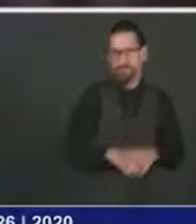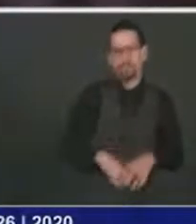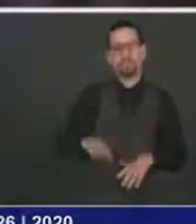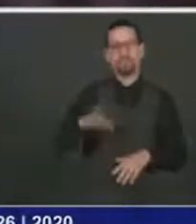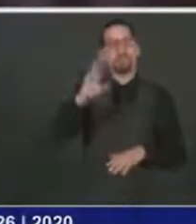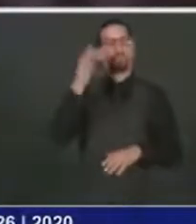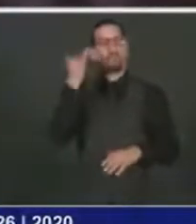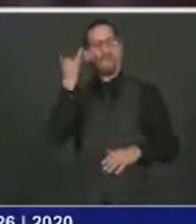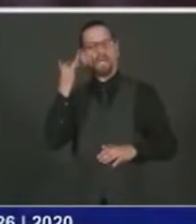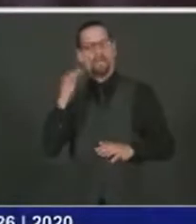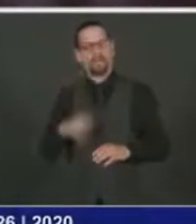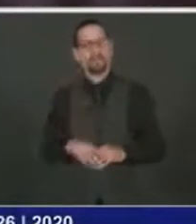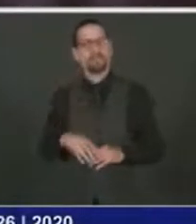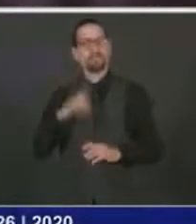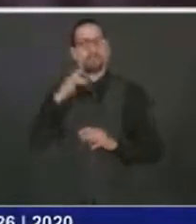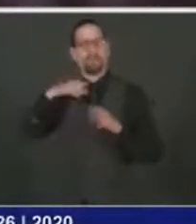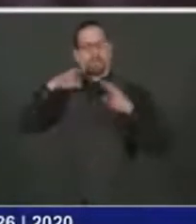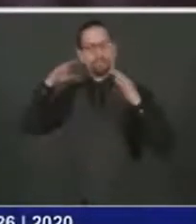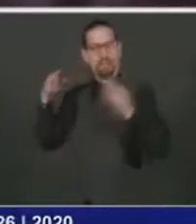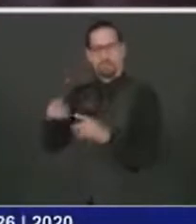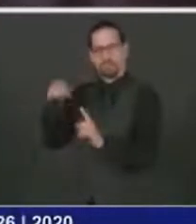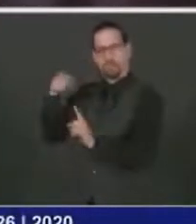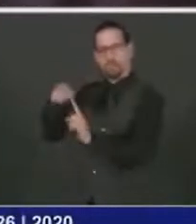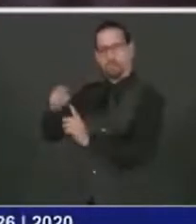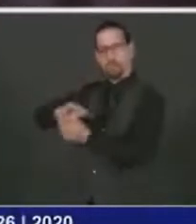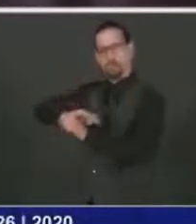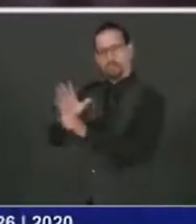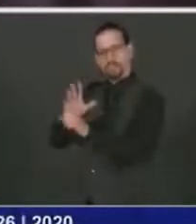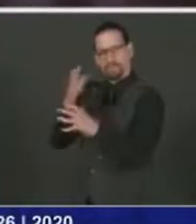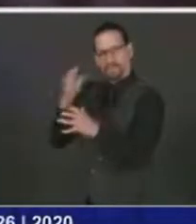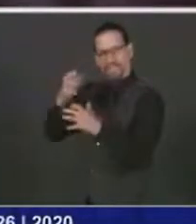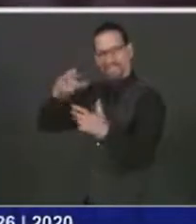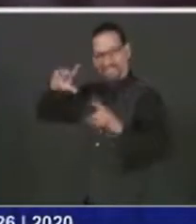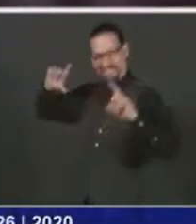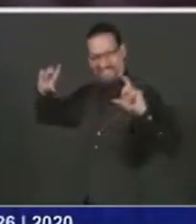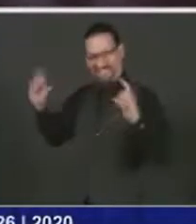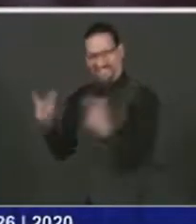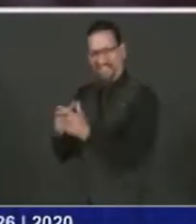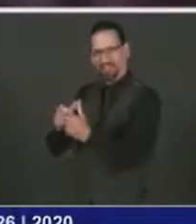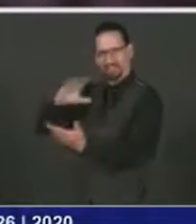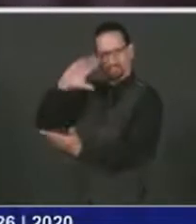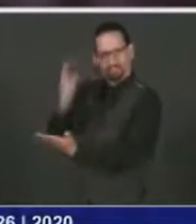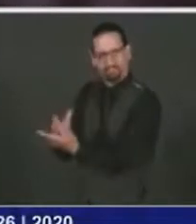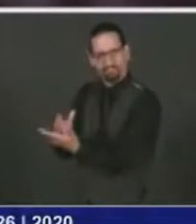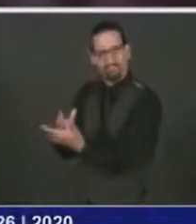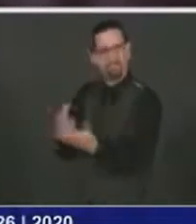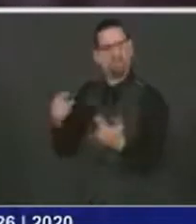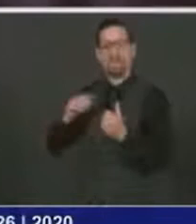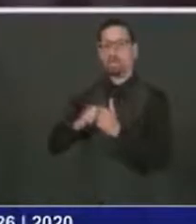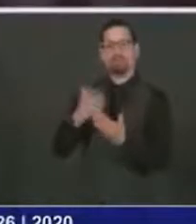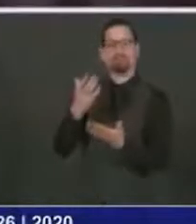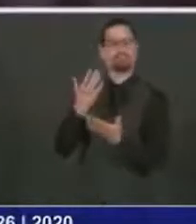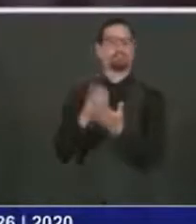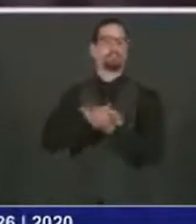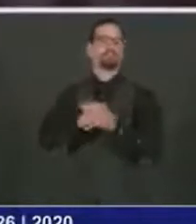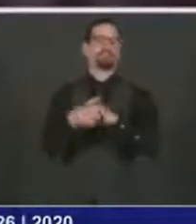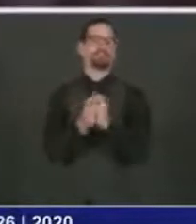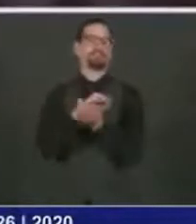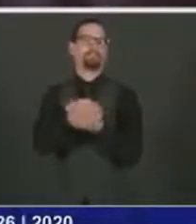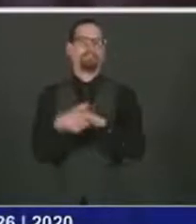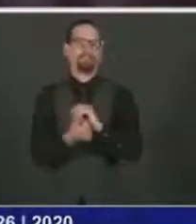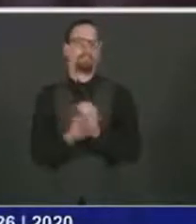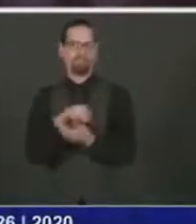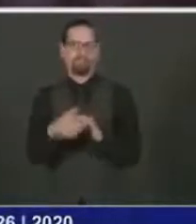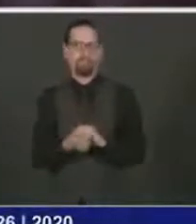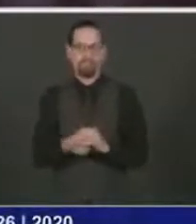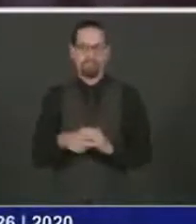the spread of COVID-19. Keep your hands clean. Do that for your children. Wash hands